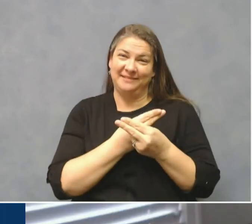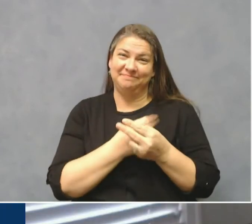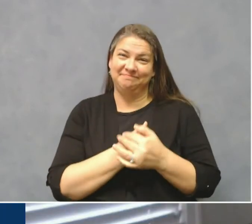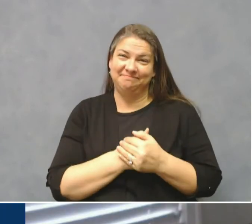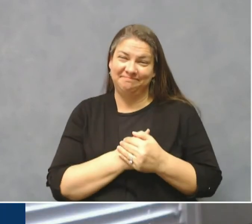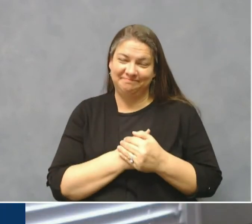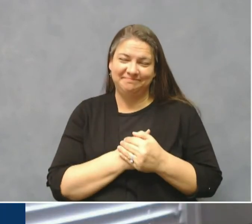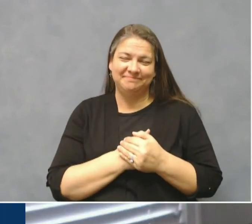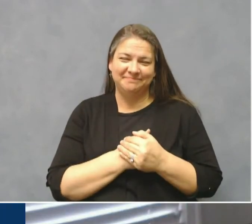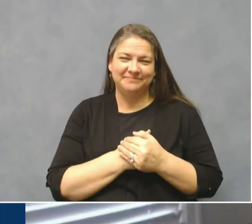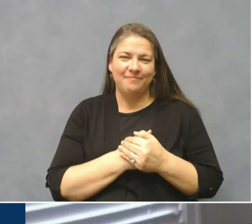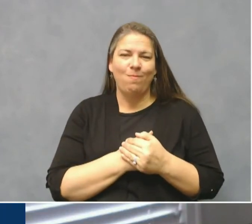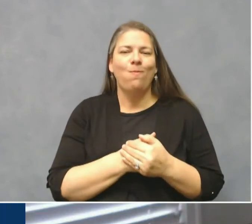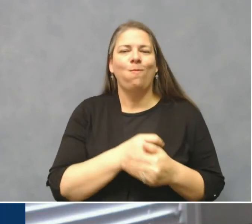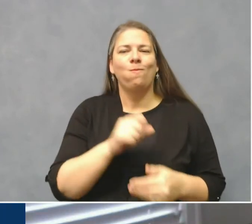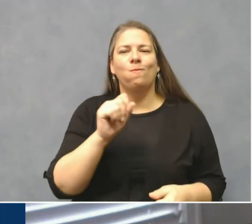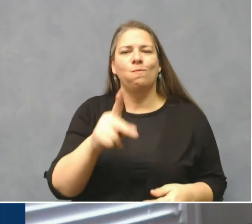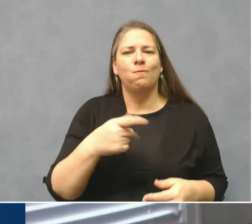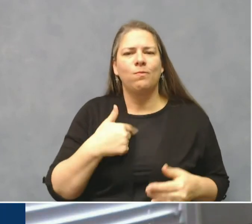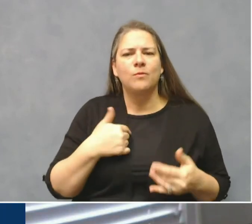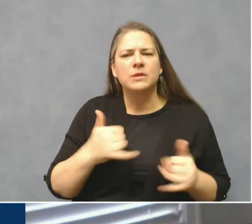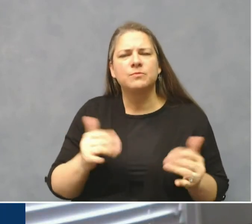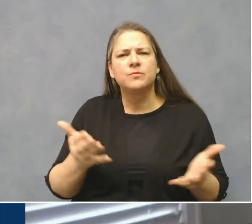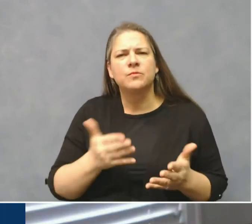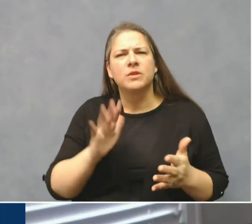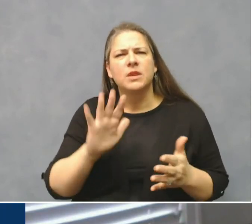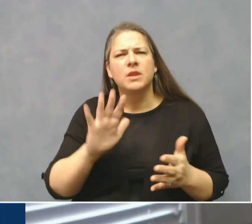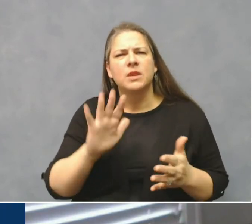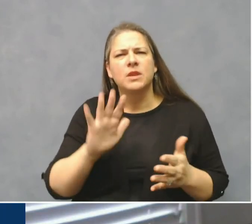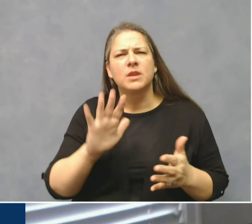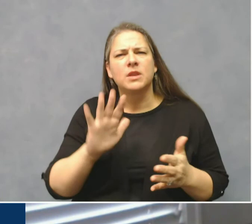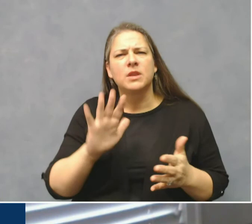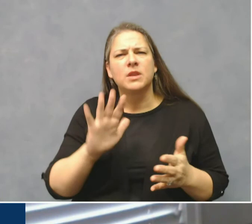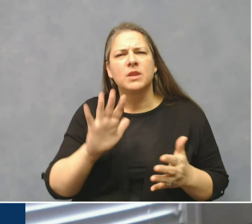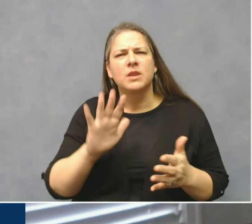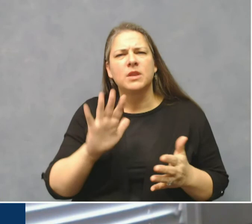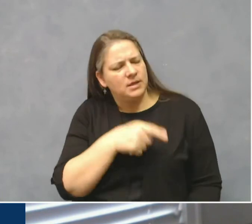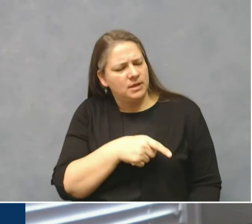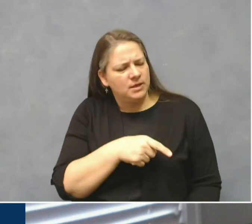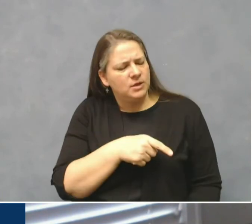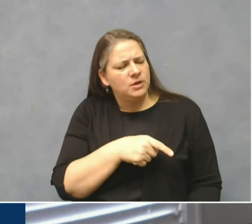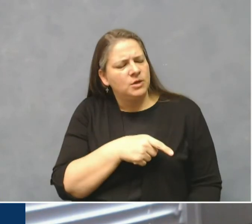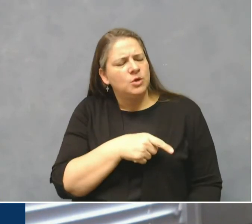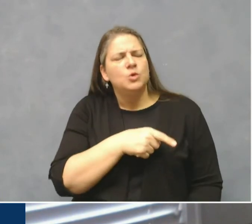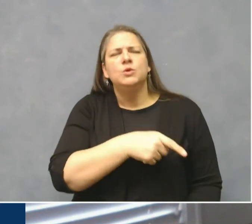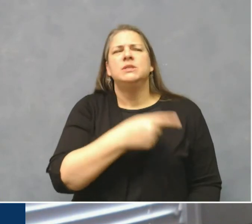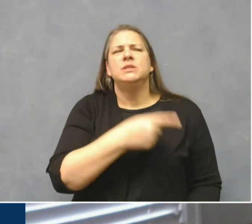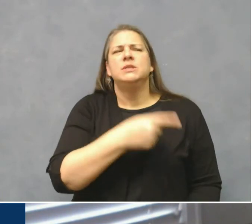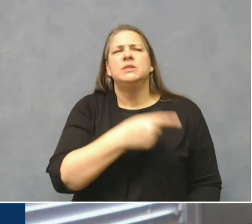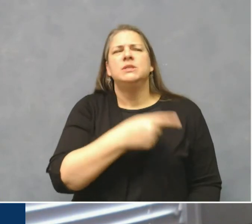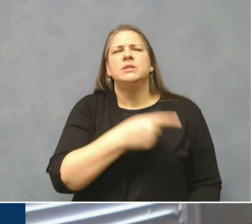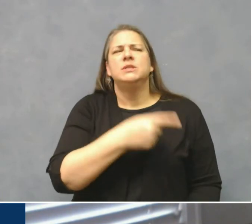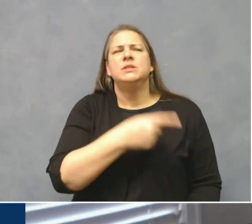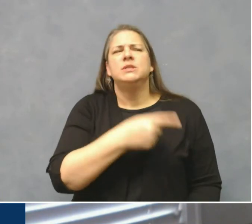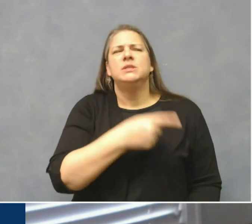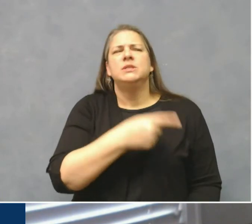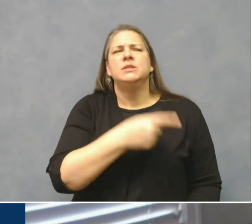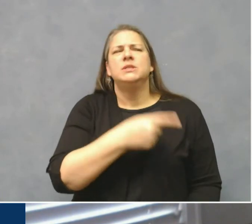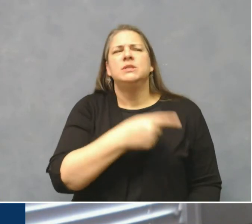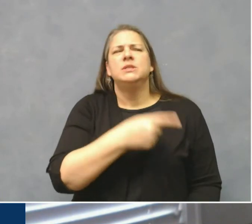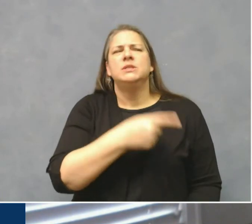So I'm still here. I'm trying to process that, Stu. So number of COVID ICU patients,